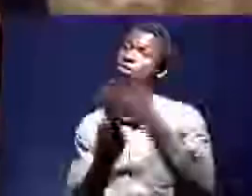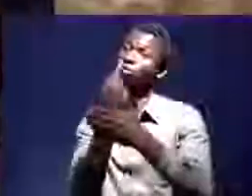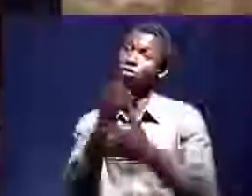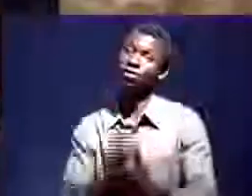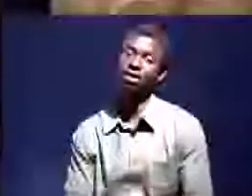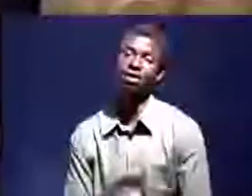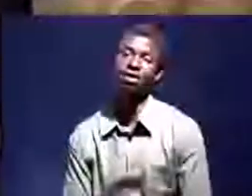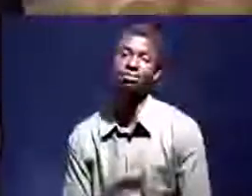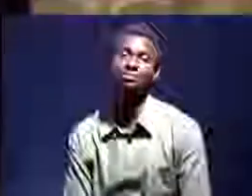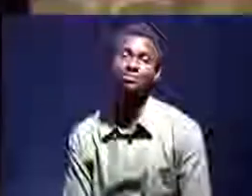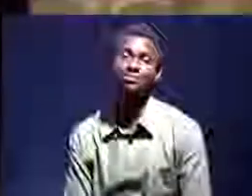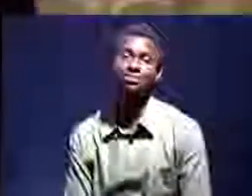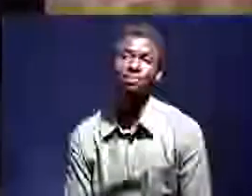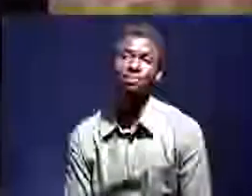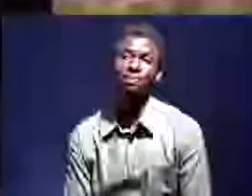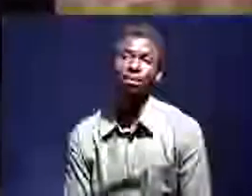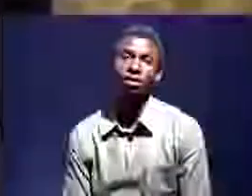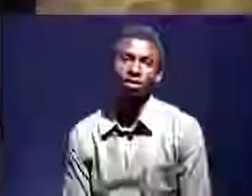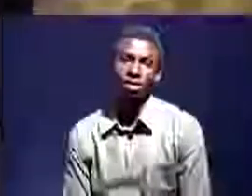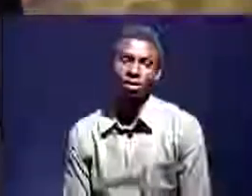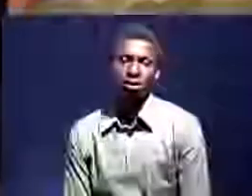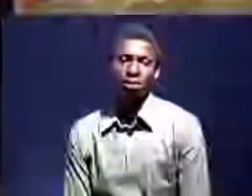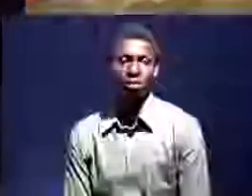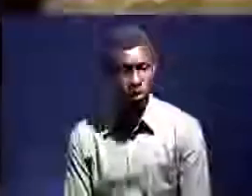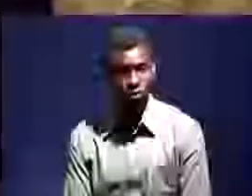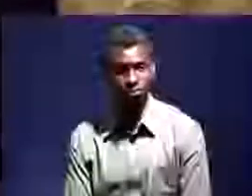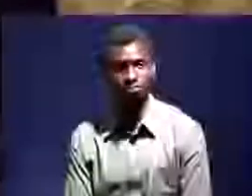At Katomi in Bukombe,